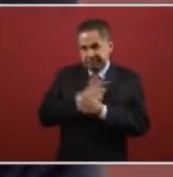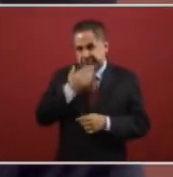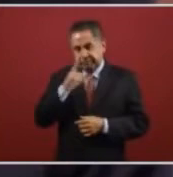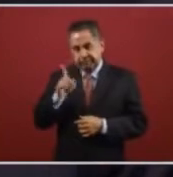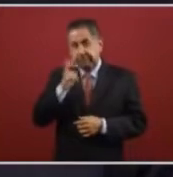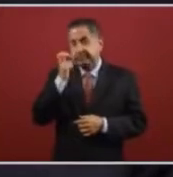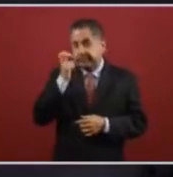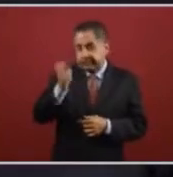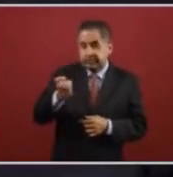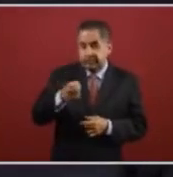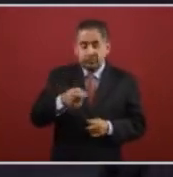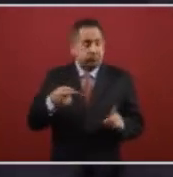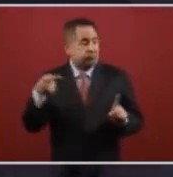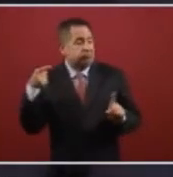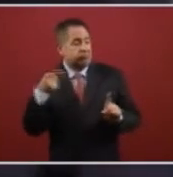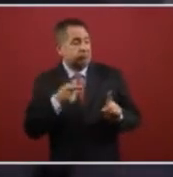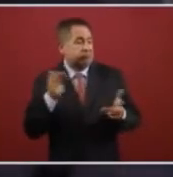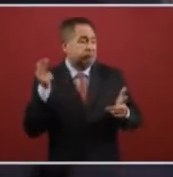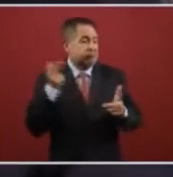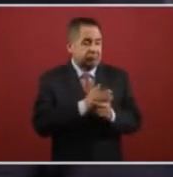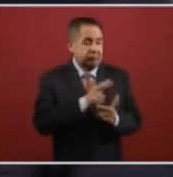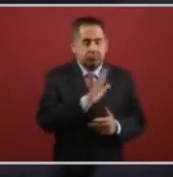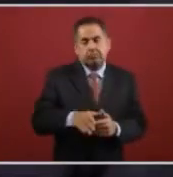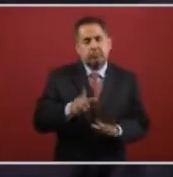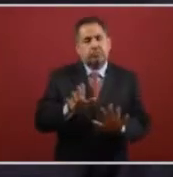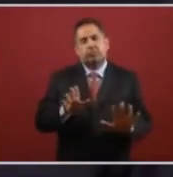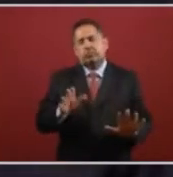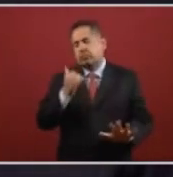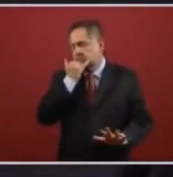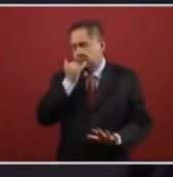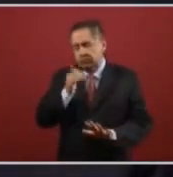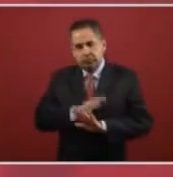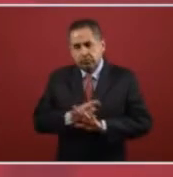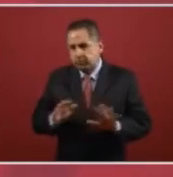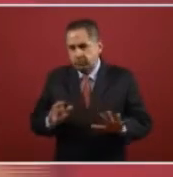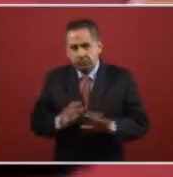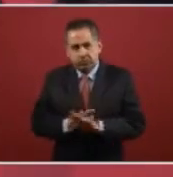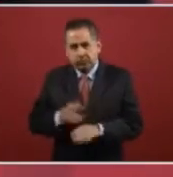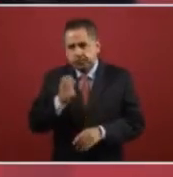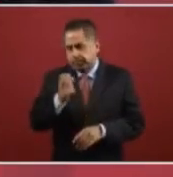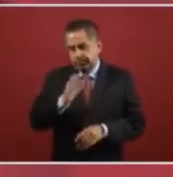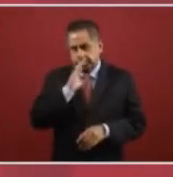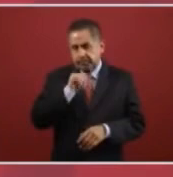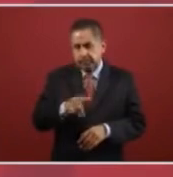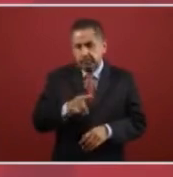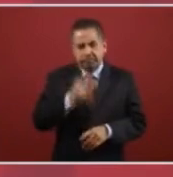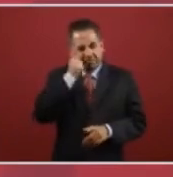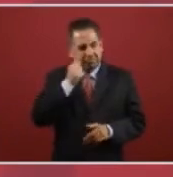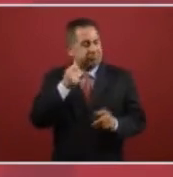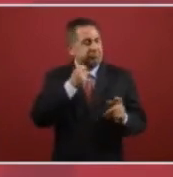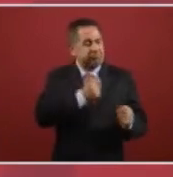bring them to justice, the ones that are responsible. But yes, it's very sad,